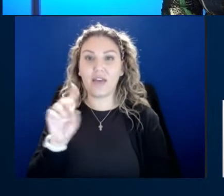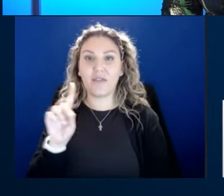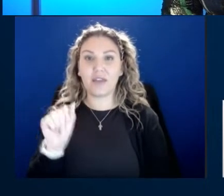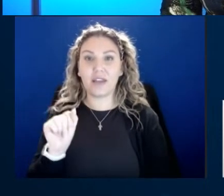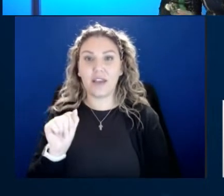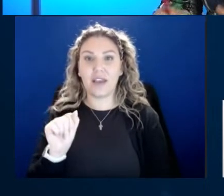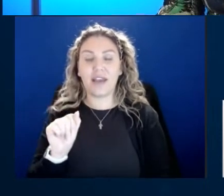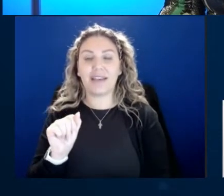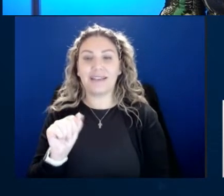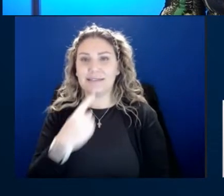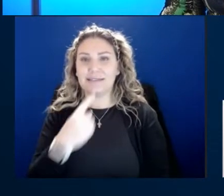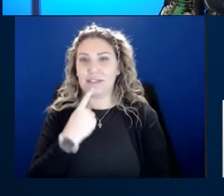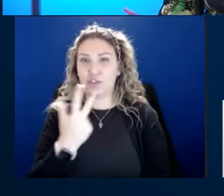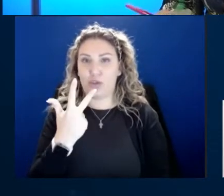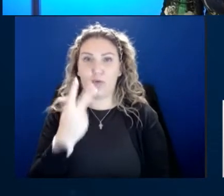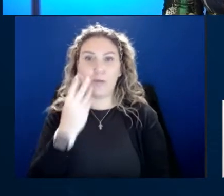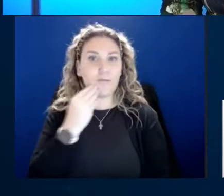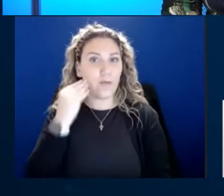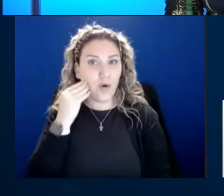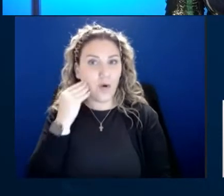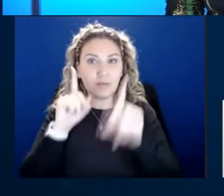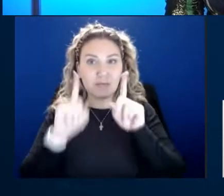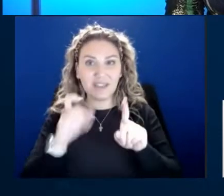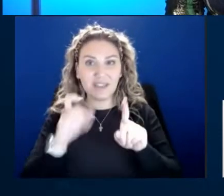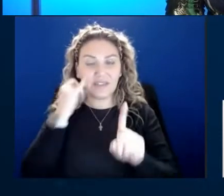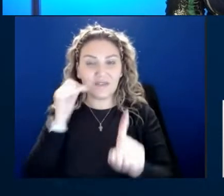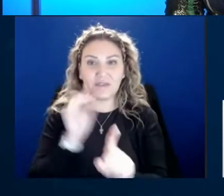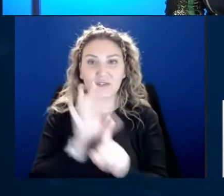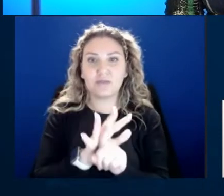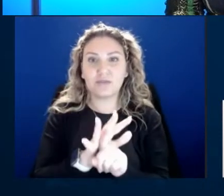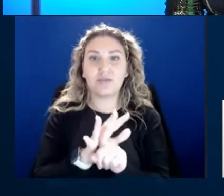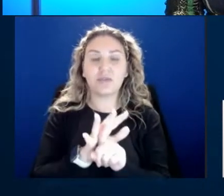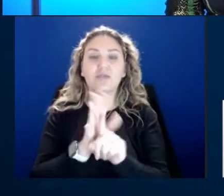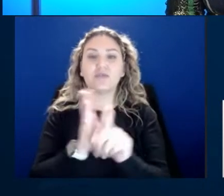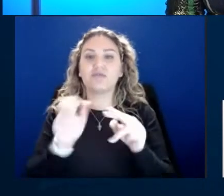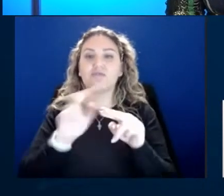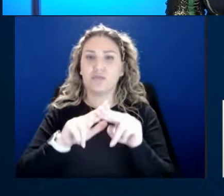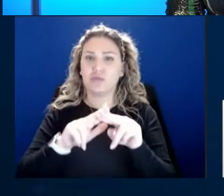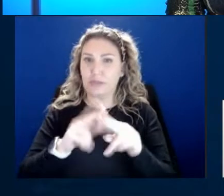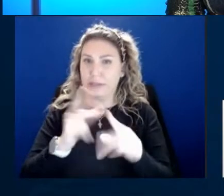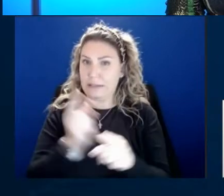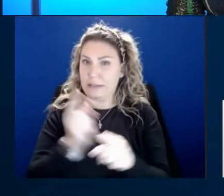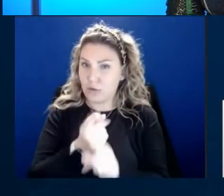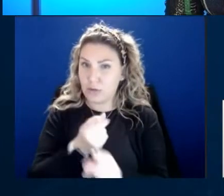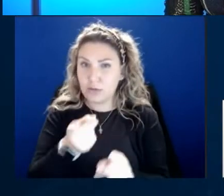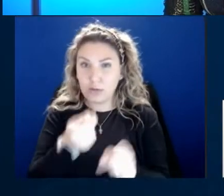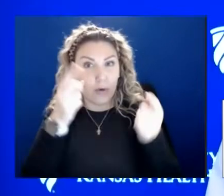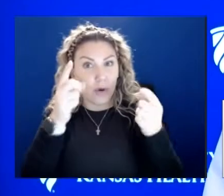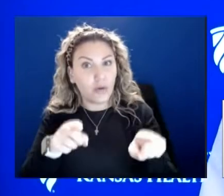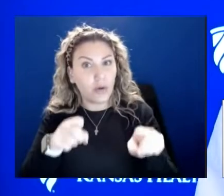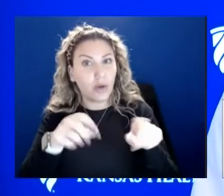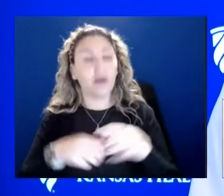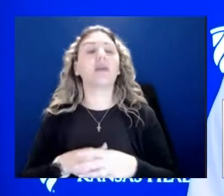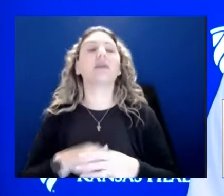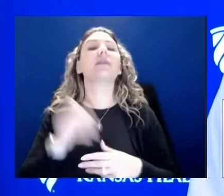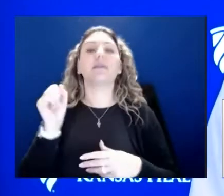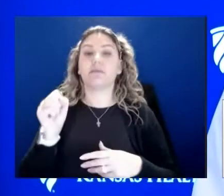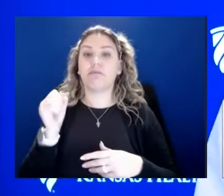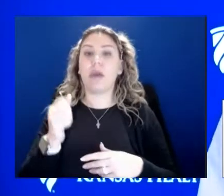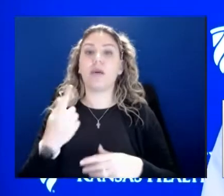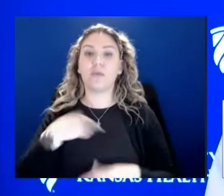tests if you're exposed to COVID to boost accuracy. You agree with that? Yeah, I think we have some